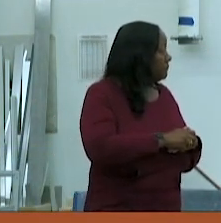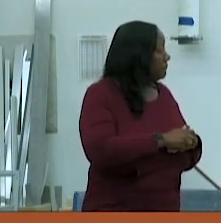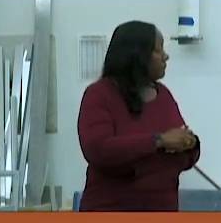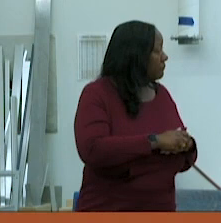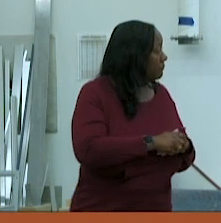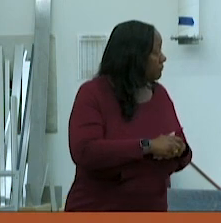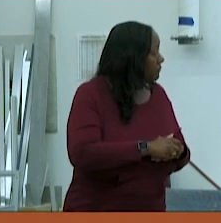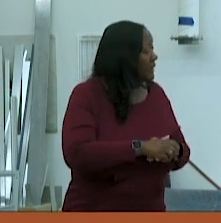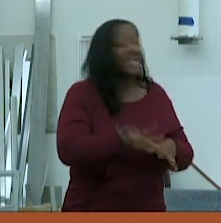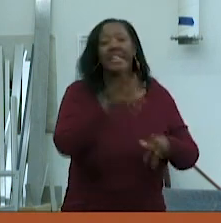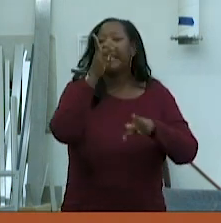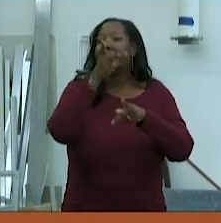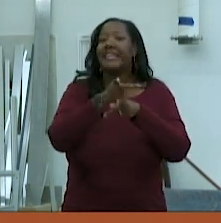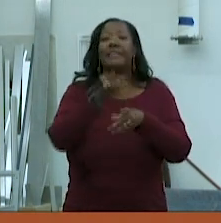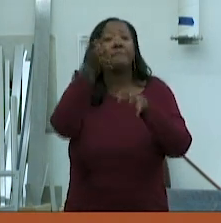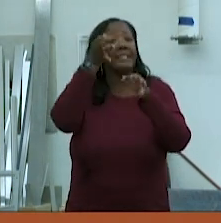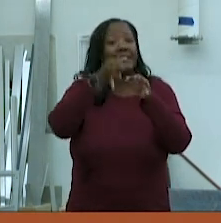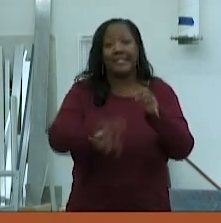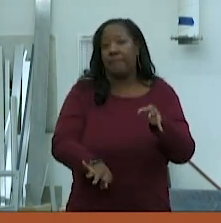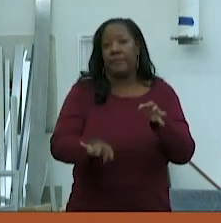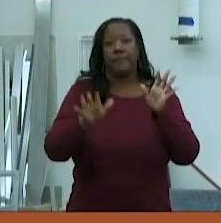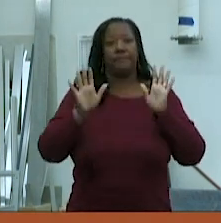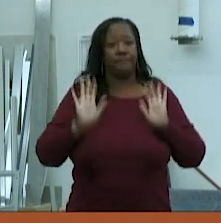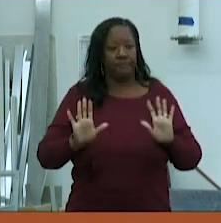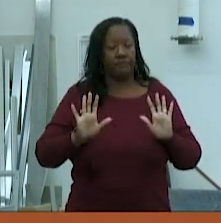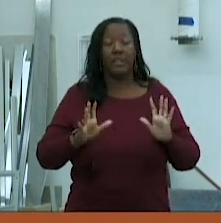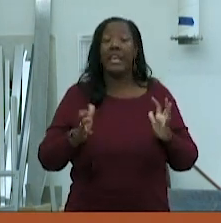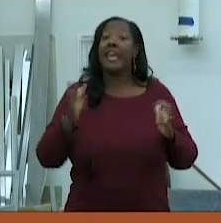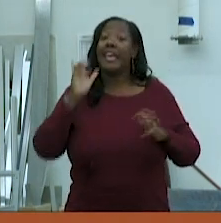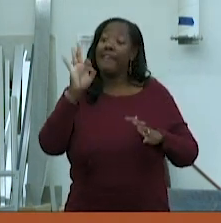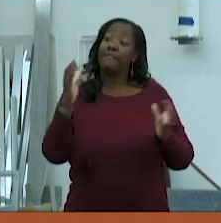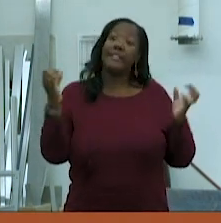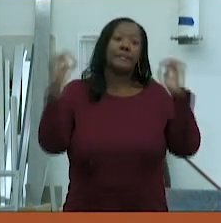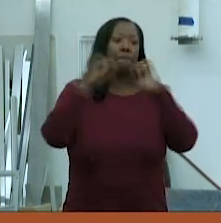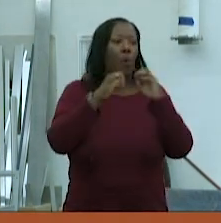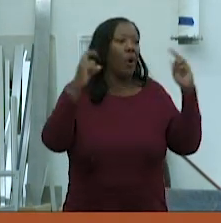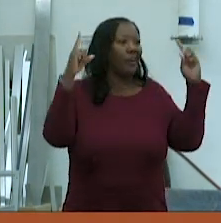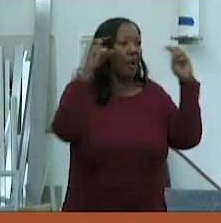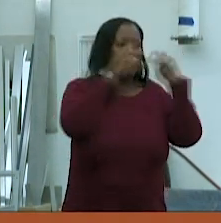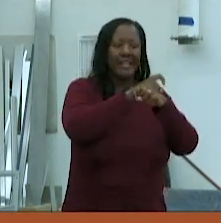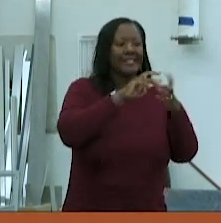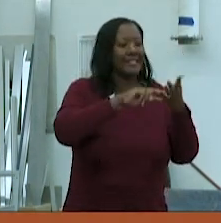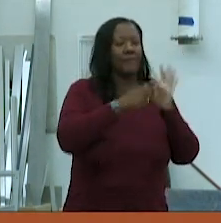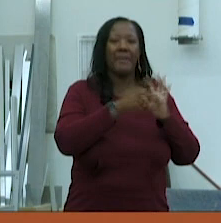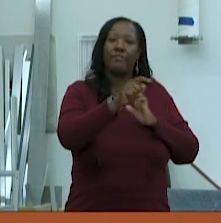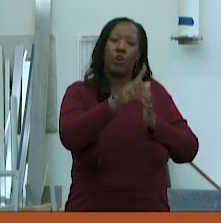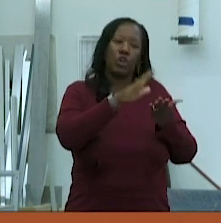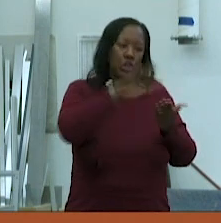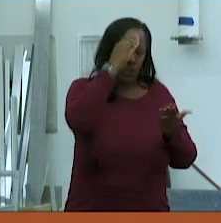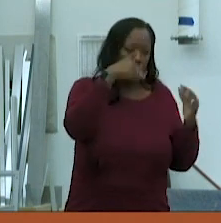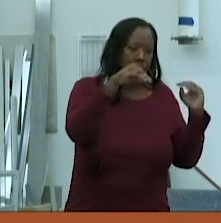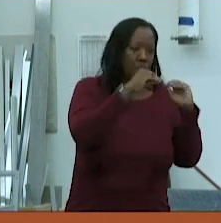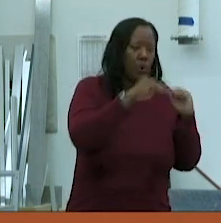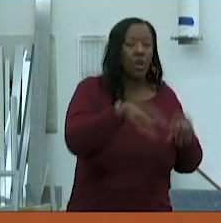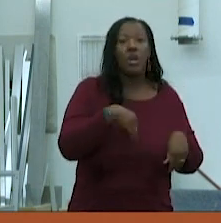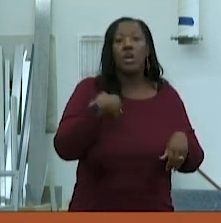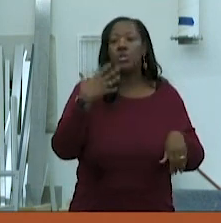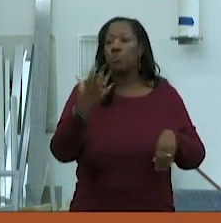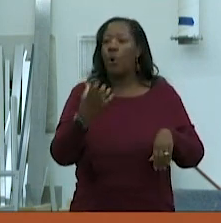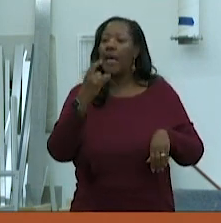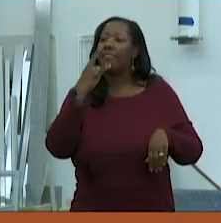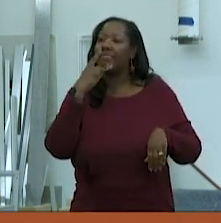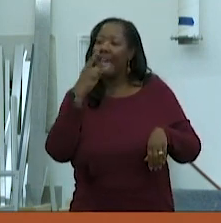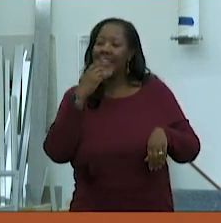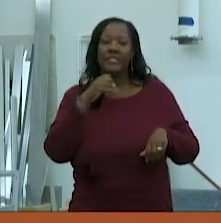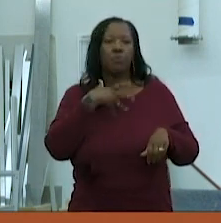So keep it simple. More complexity does not guarantee more of an audience takeaway. It's really easy to be like, we want lights, we want it to spin 3 different ways, and we